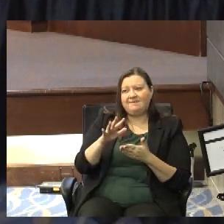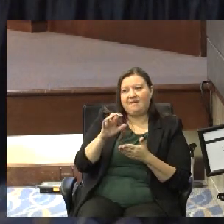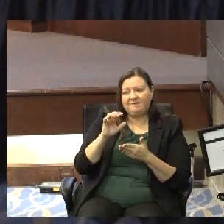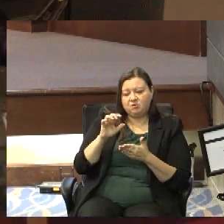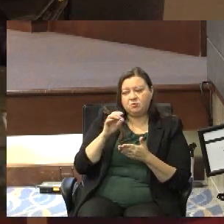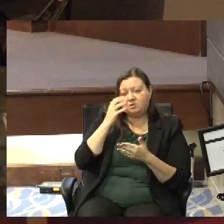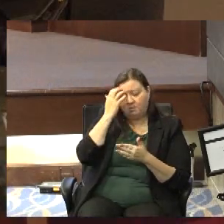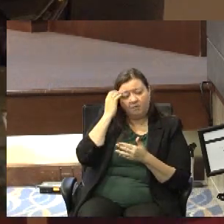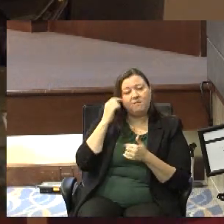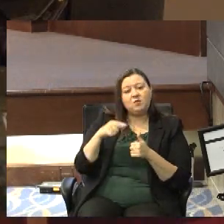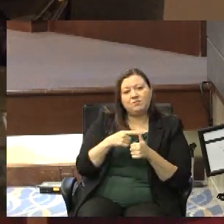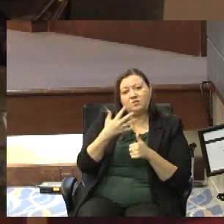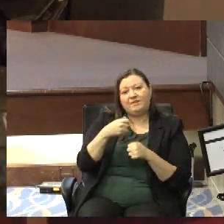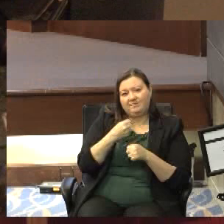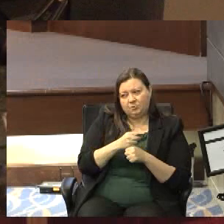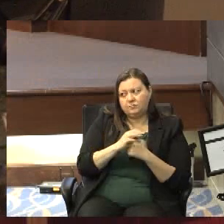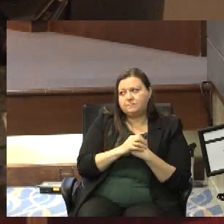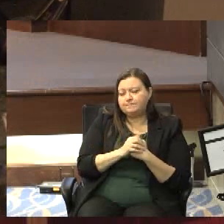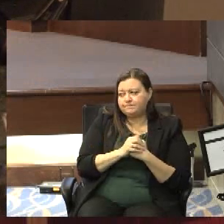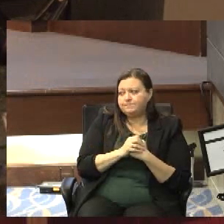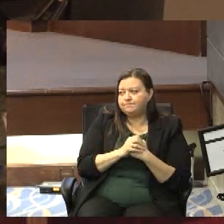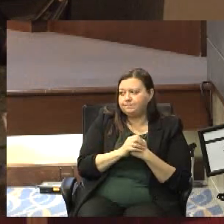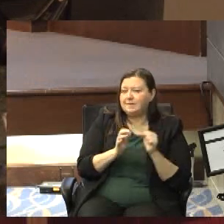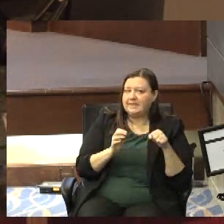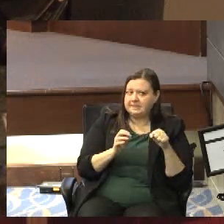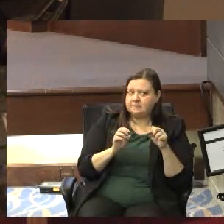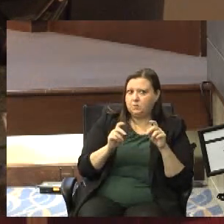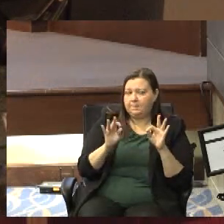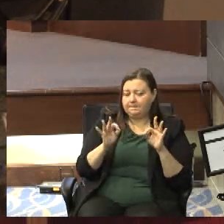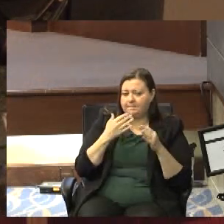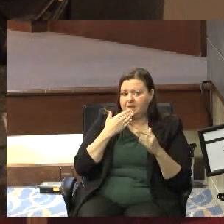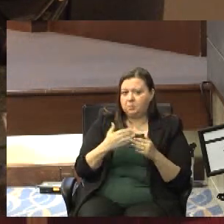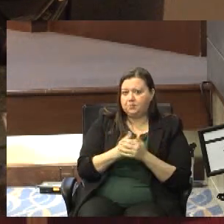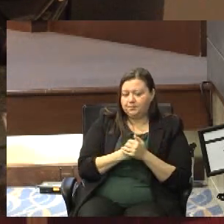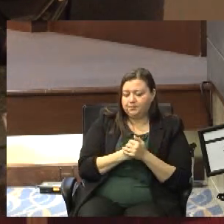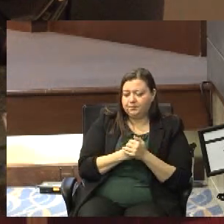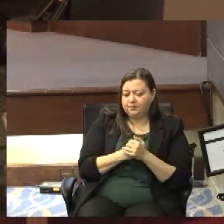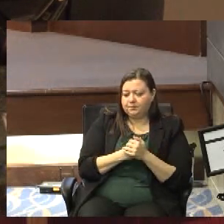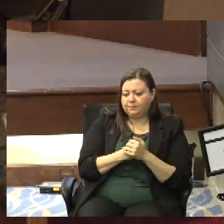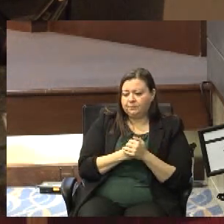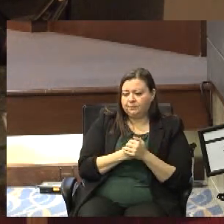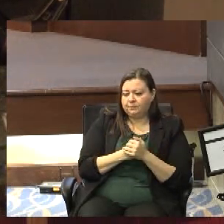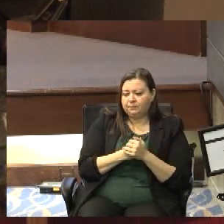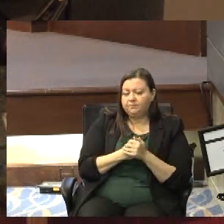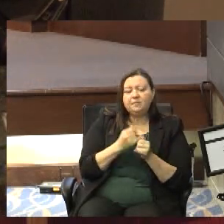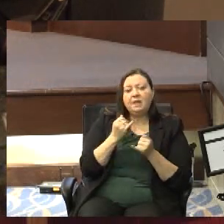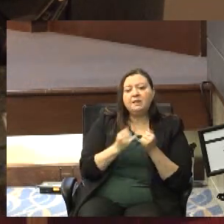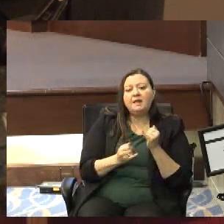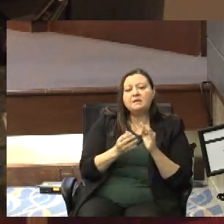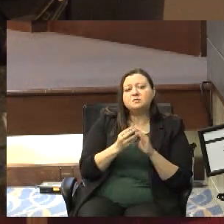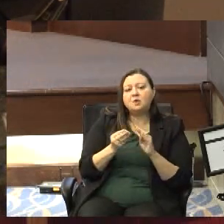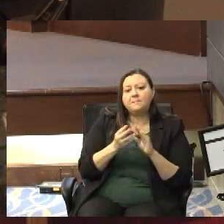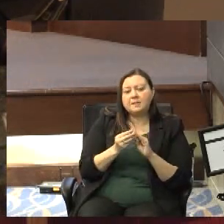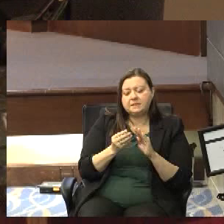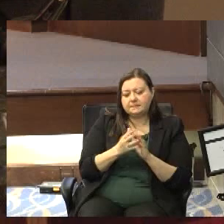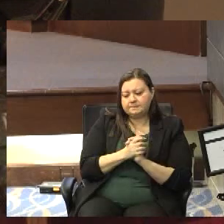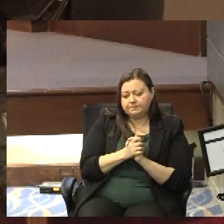the first 5 years, sir. Yes. Okay. Thanks, Jennifer. Then the last little comment that I have, I